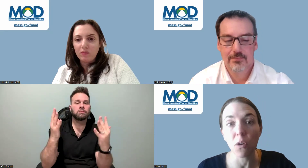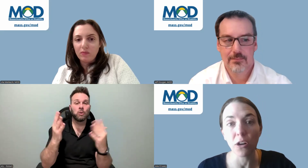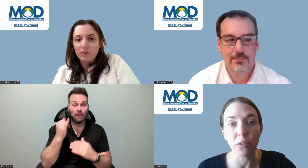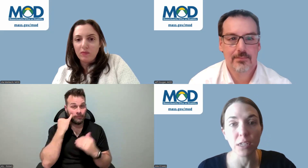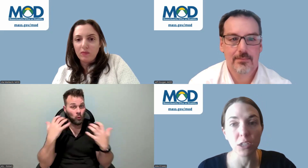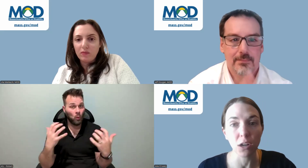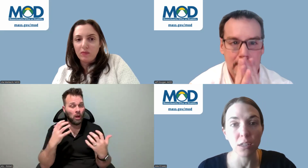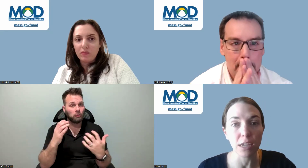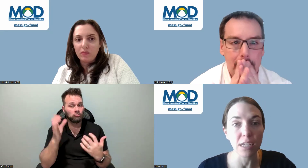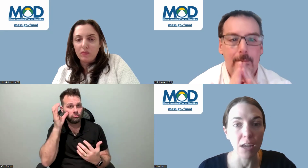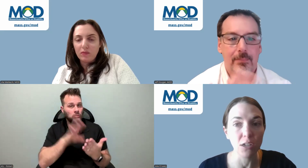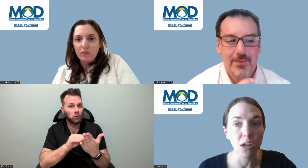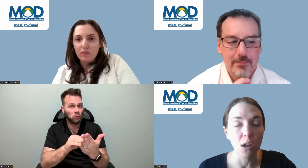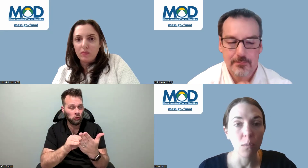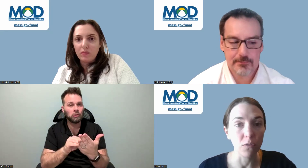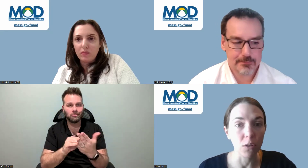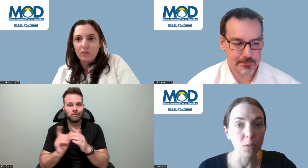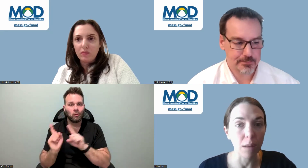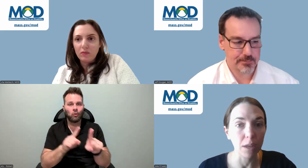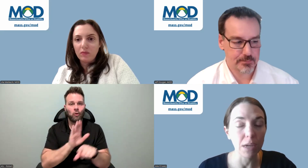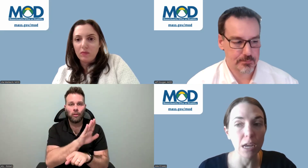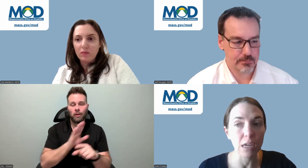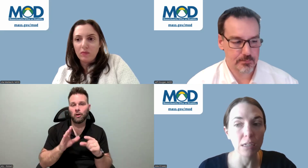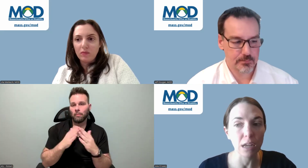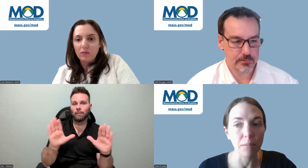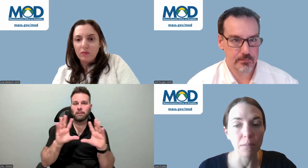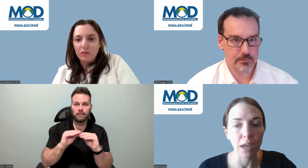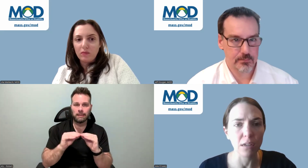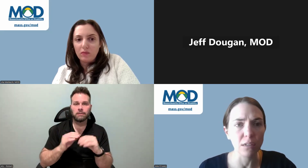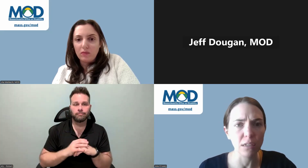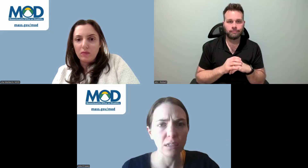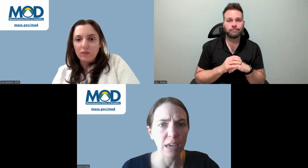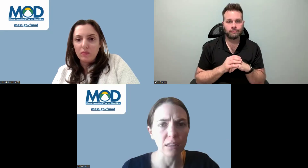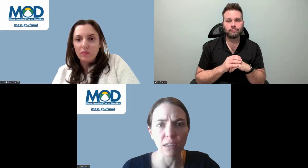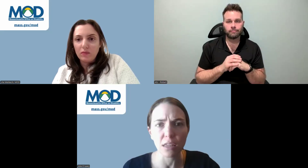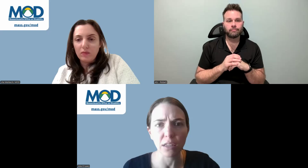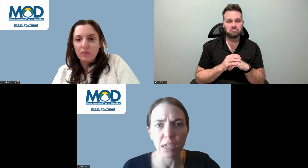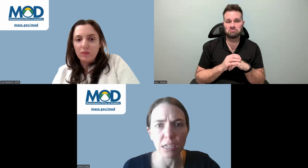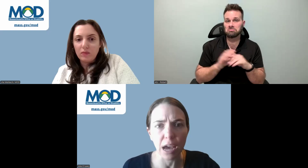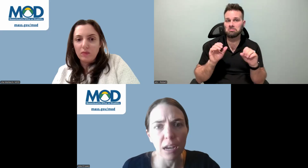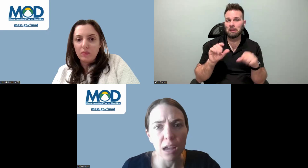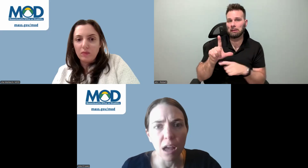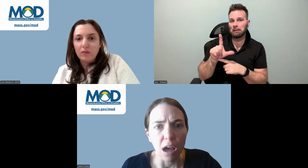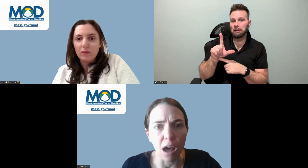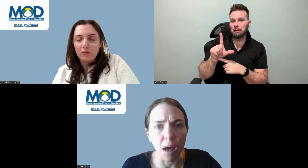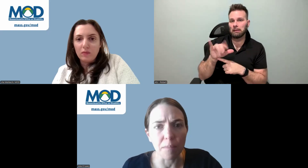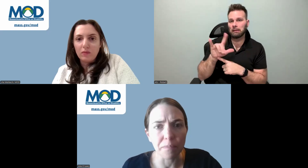learning more, you can certainly attend one of those public meetings. I can get Lilia the link to